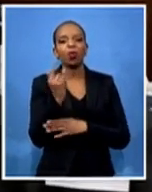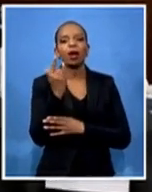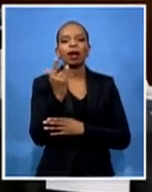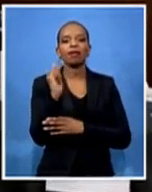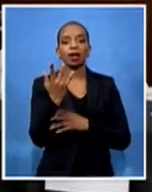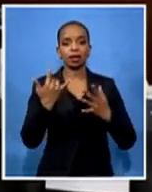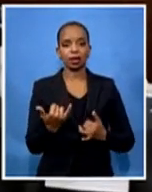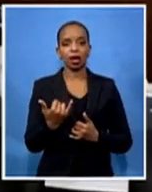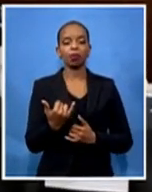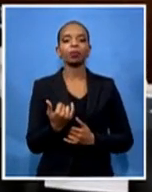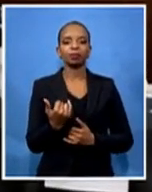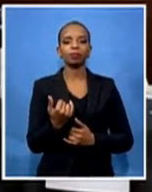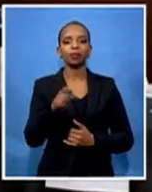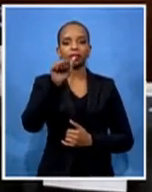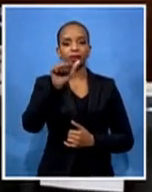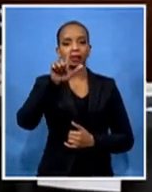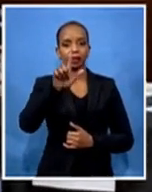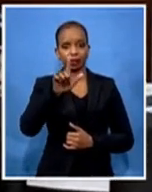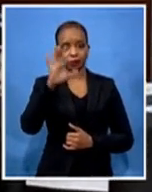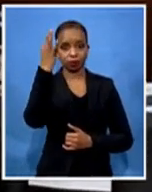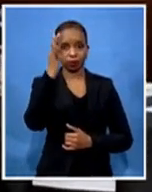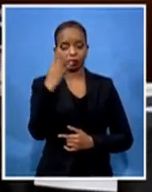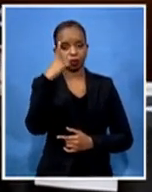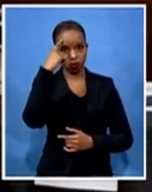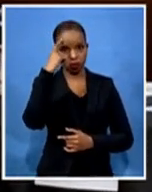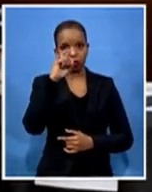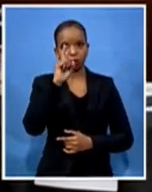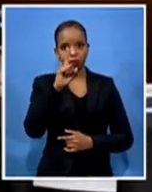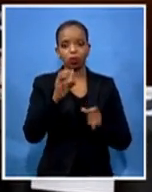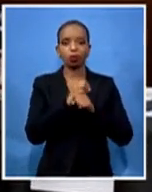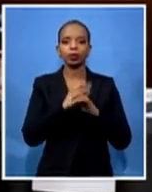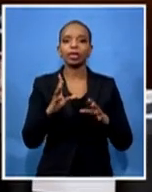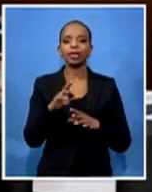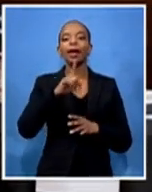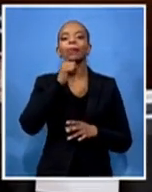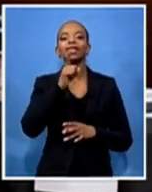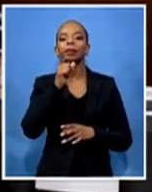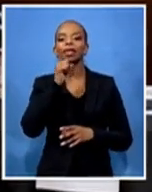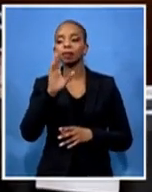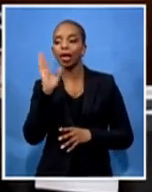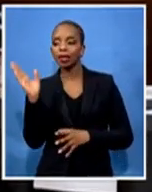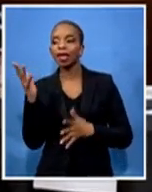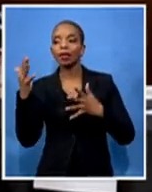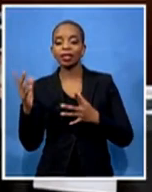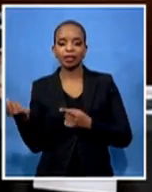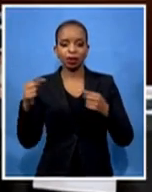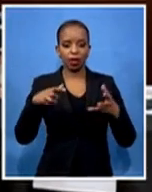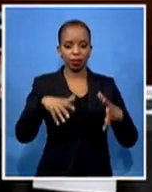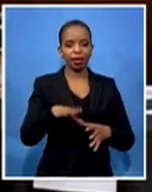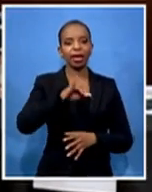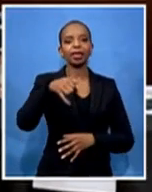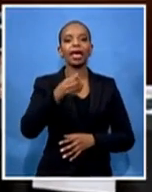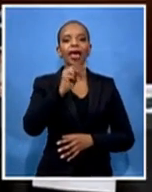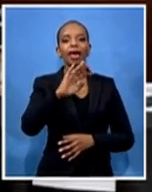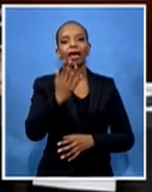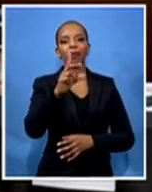Pietermaritzburg, and now we are here at JL Dube Foundation, which is a historical area of our first president,